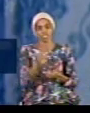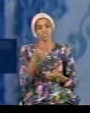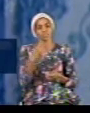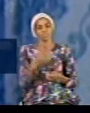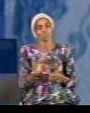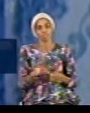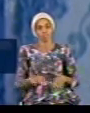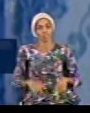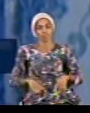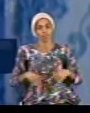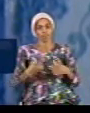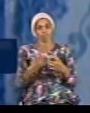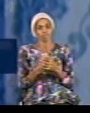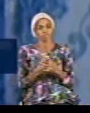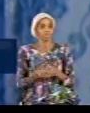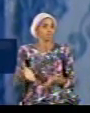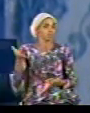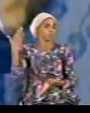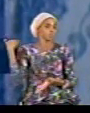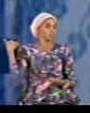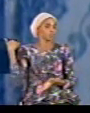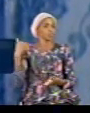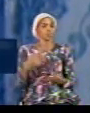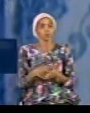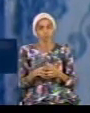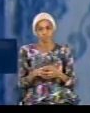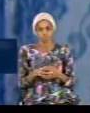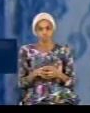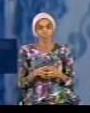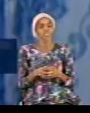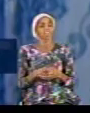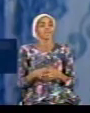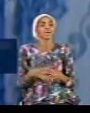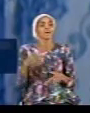Once under dominion of other lords,